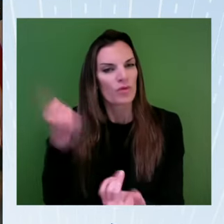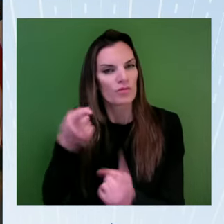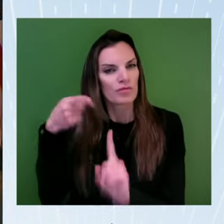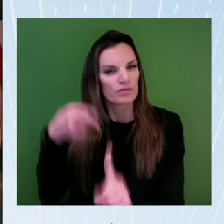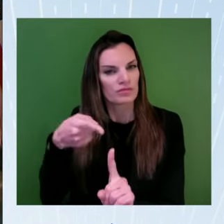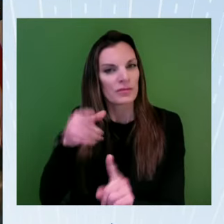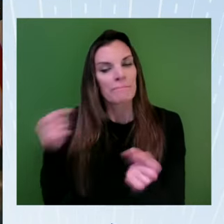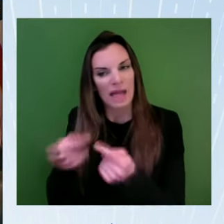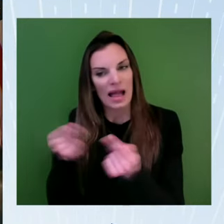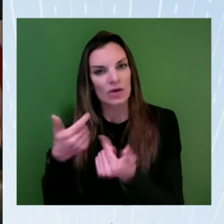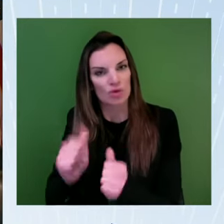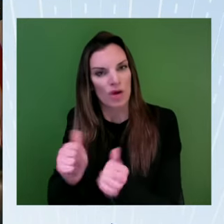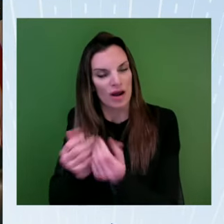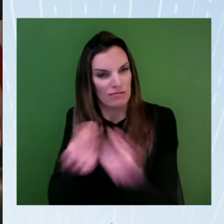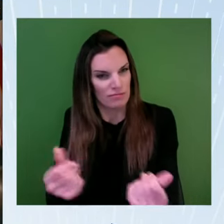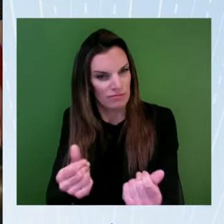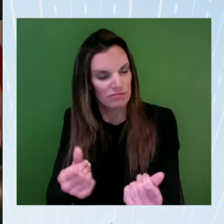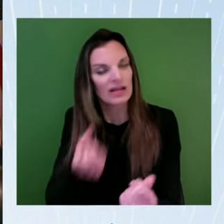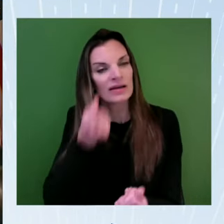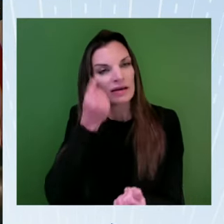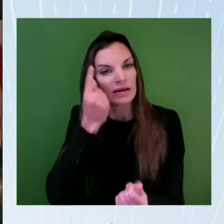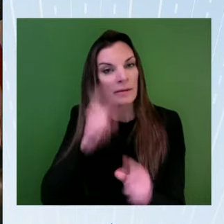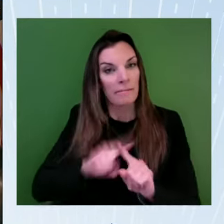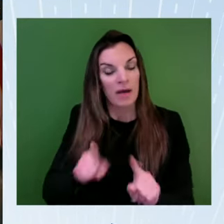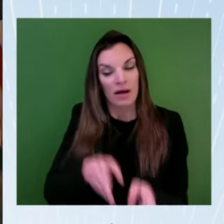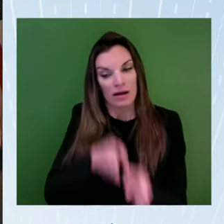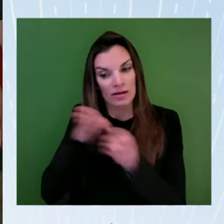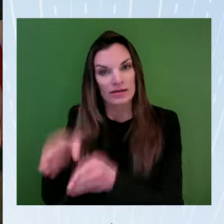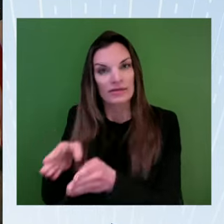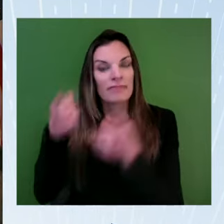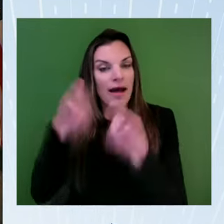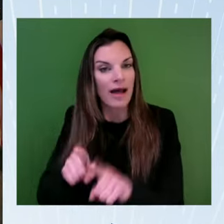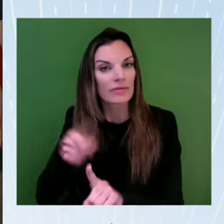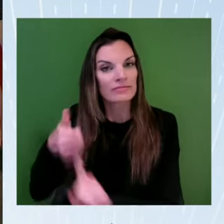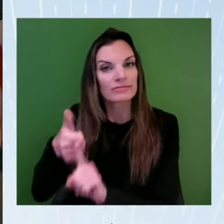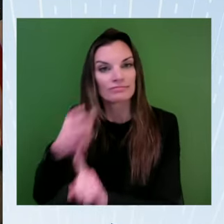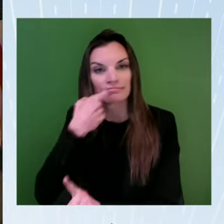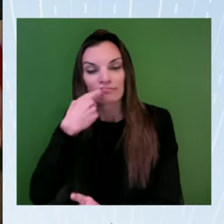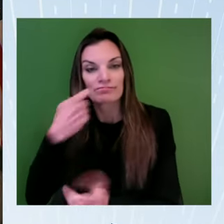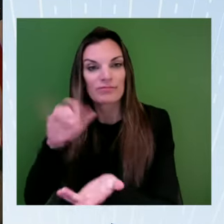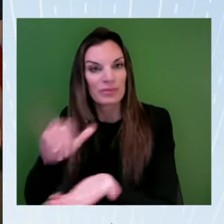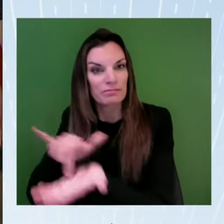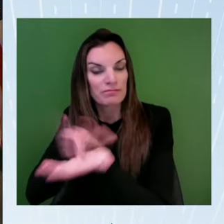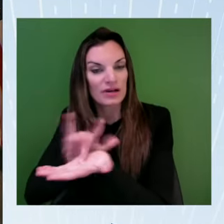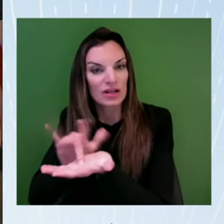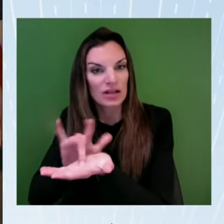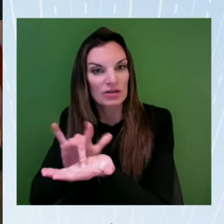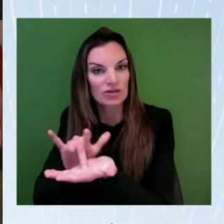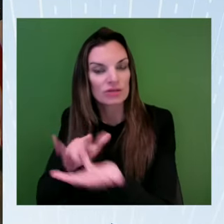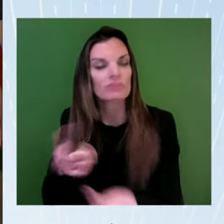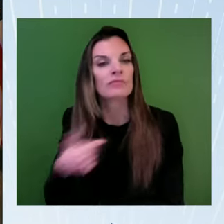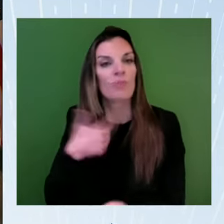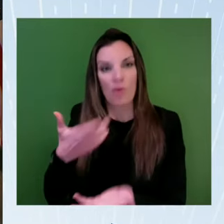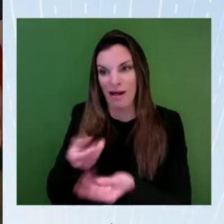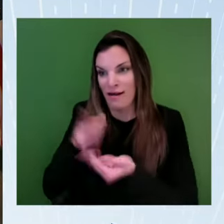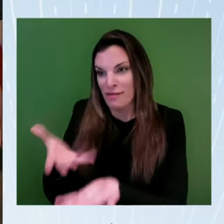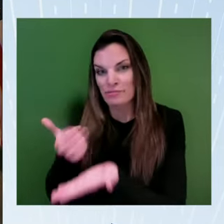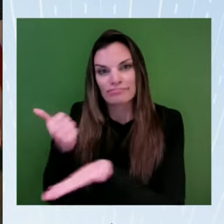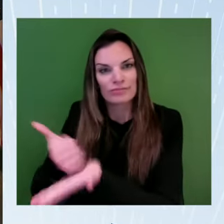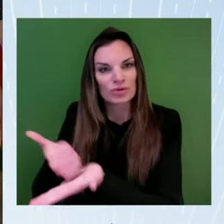from treating Billy for opioid addiction without getting an X waiver license.